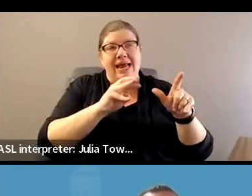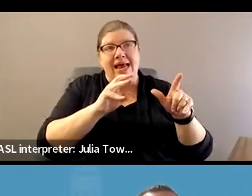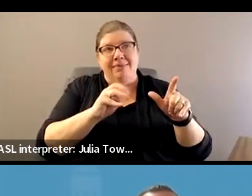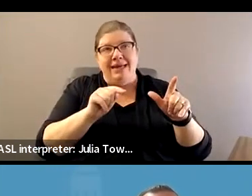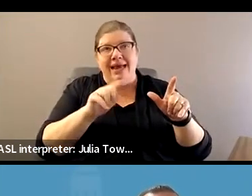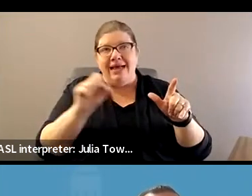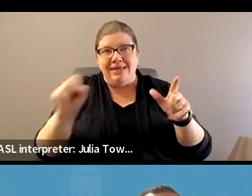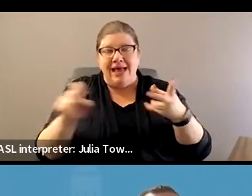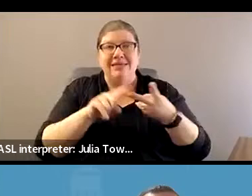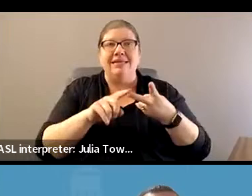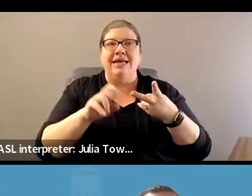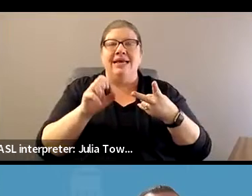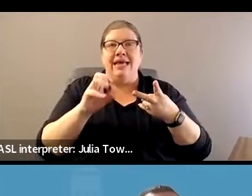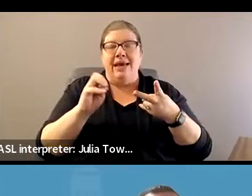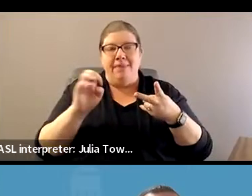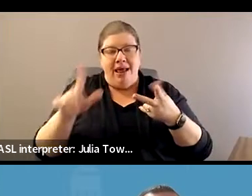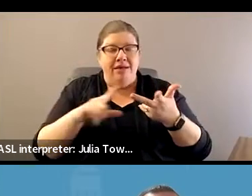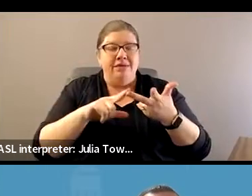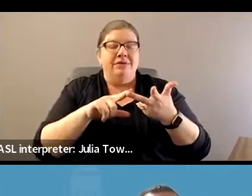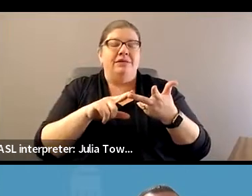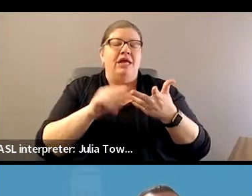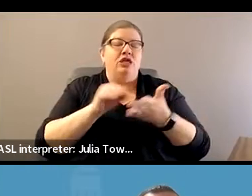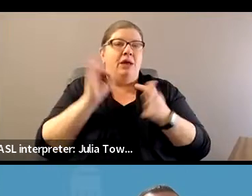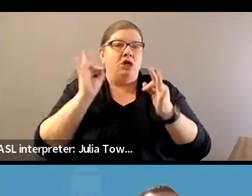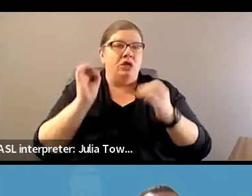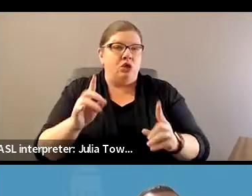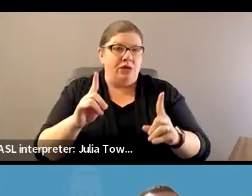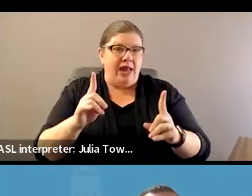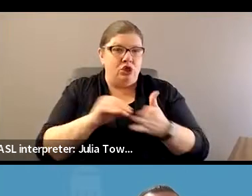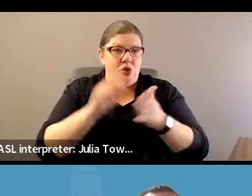lens of special education students.